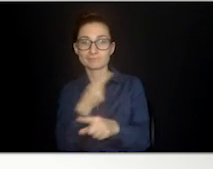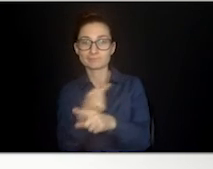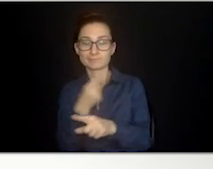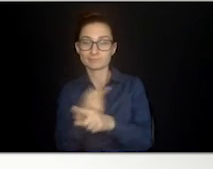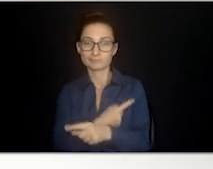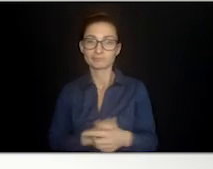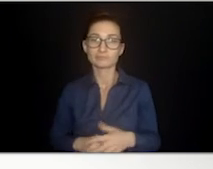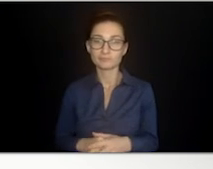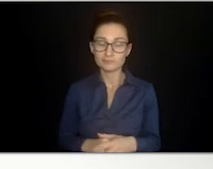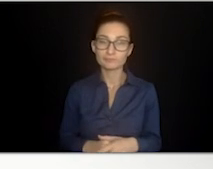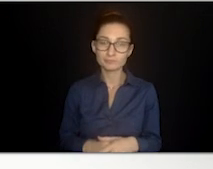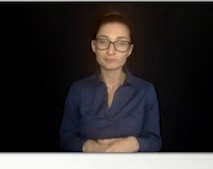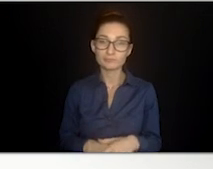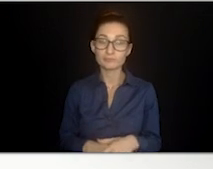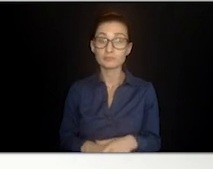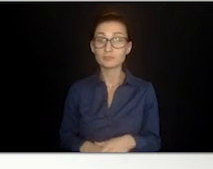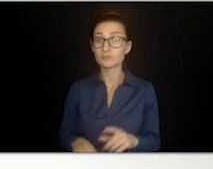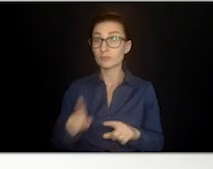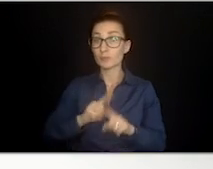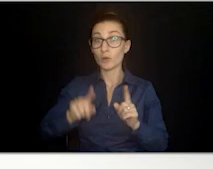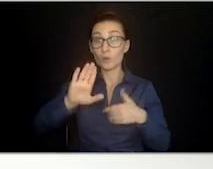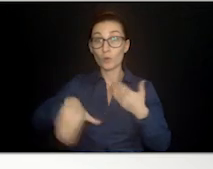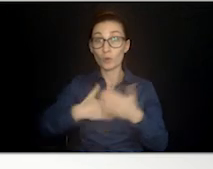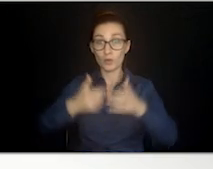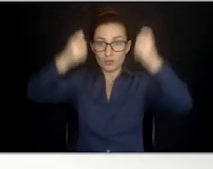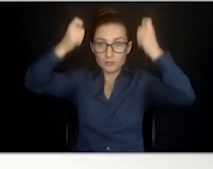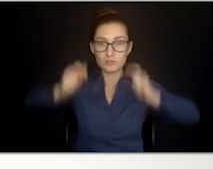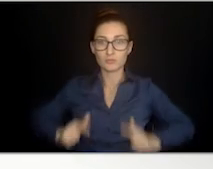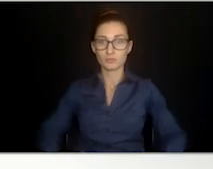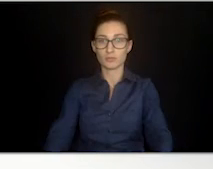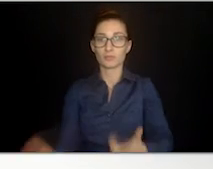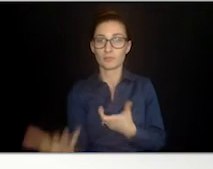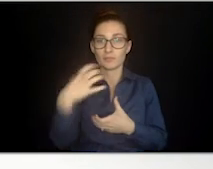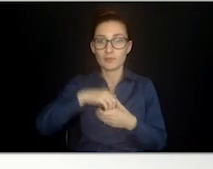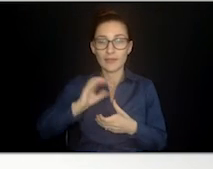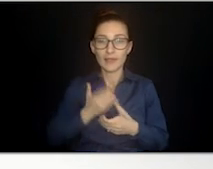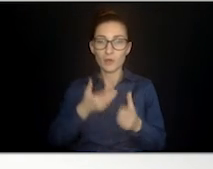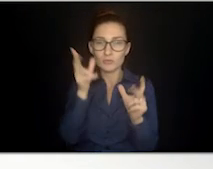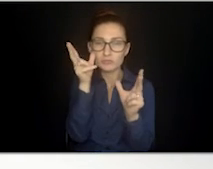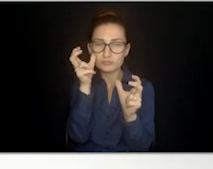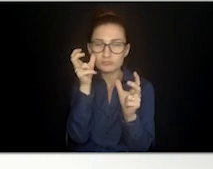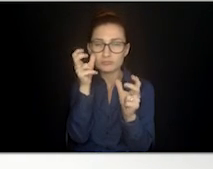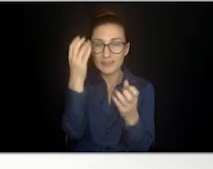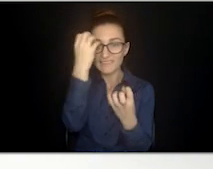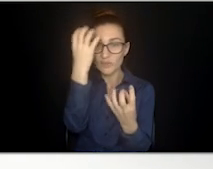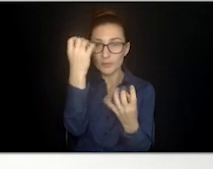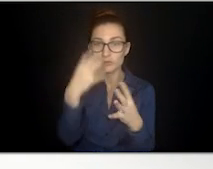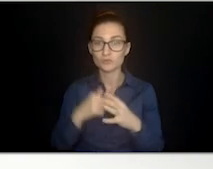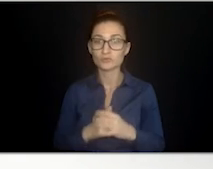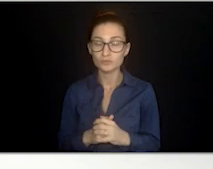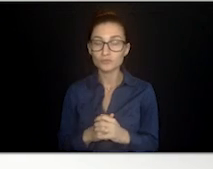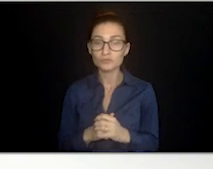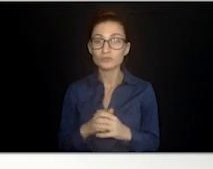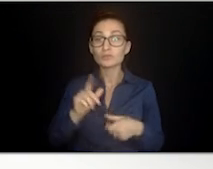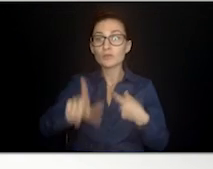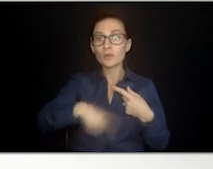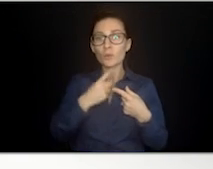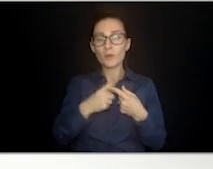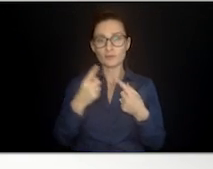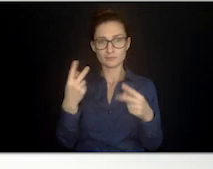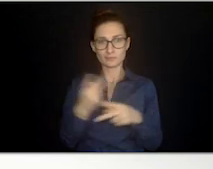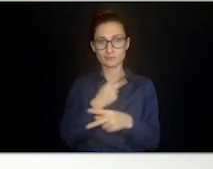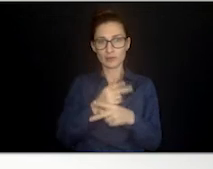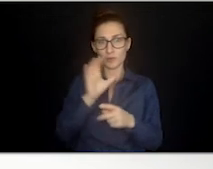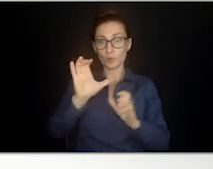that's appropriate and accurate. But we use all parts of the body to be able to get that information. So as you look at your interaction